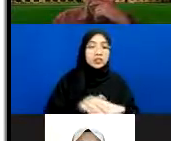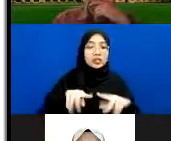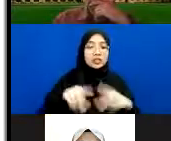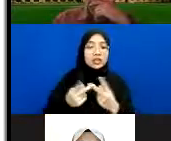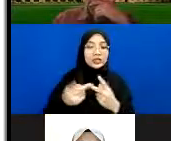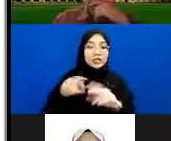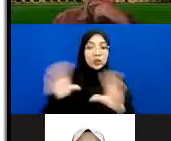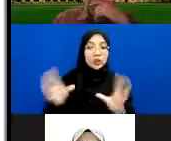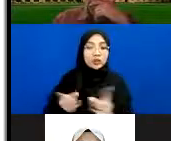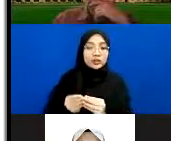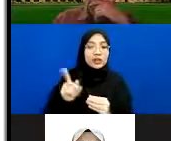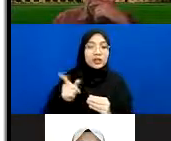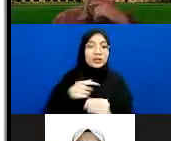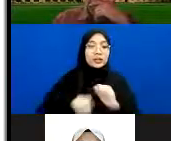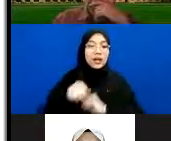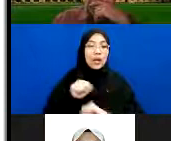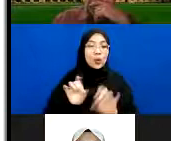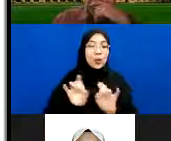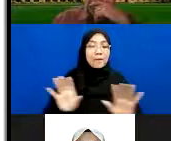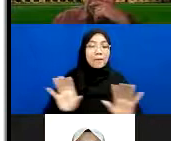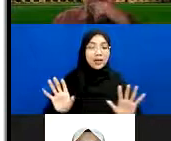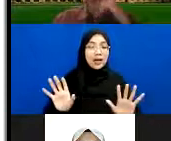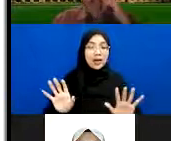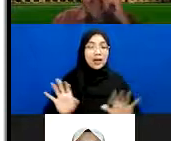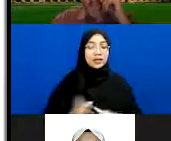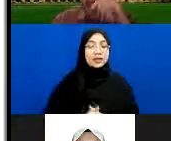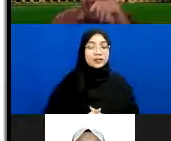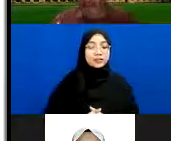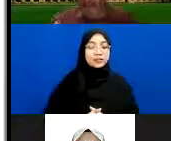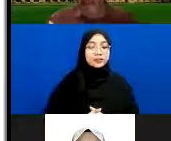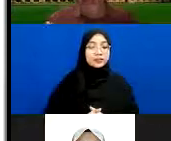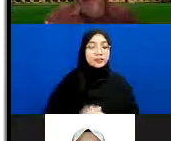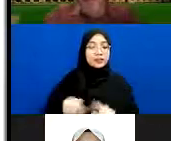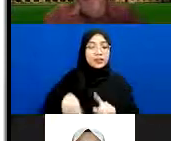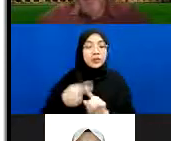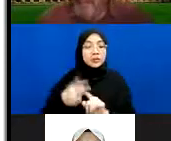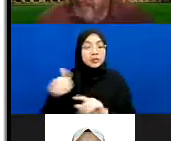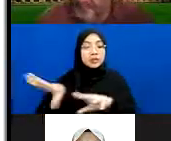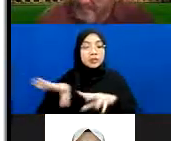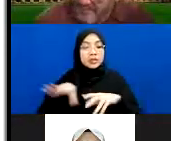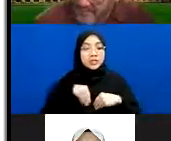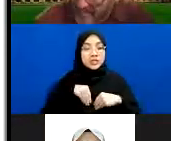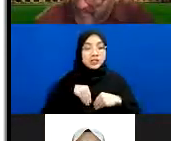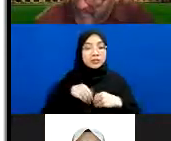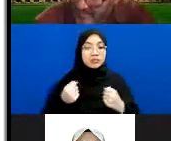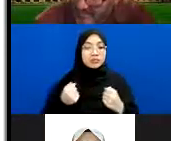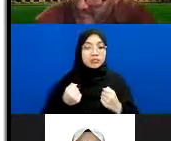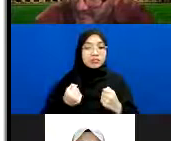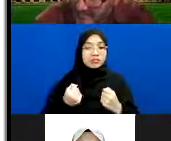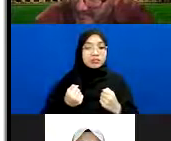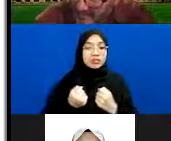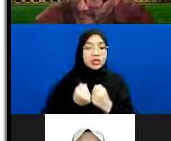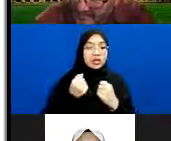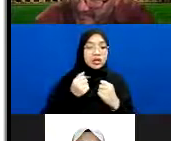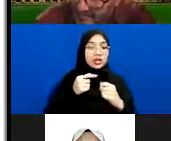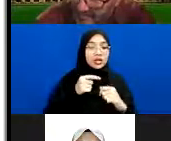accepted by mainstream teachers and students. In addition to receiving the challenge from the school,